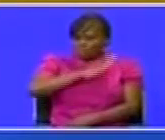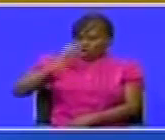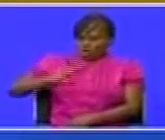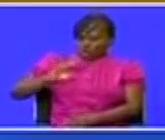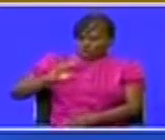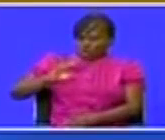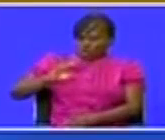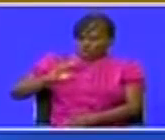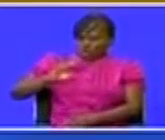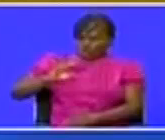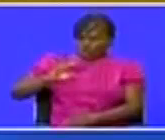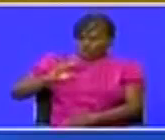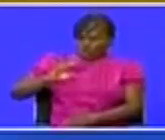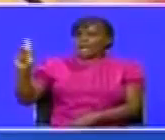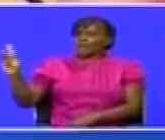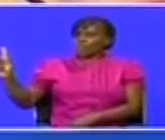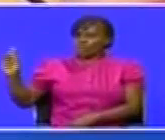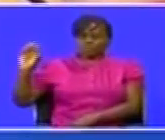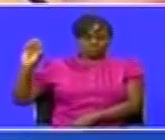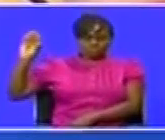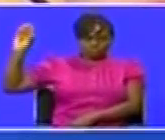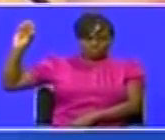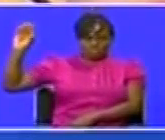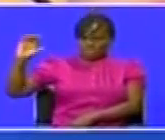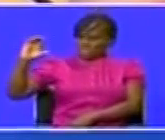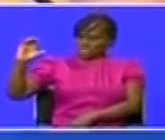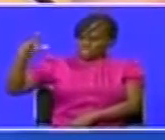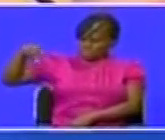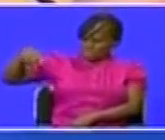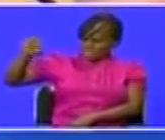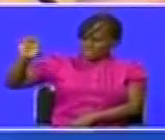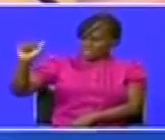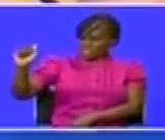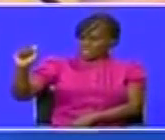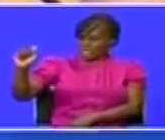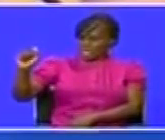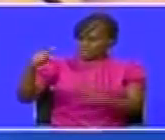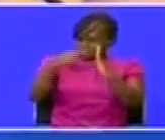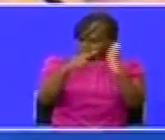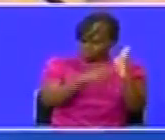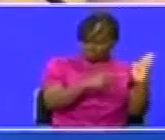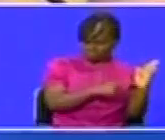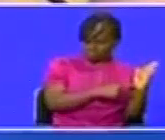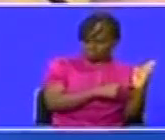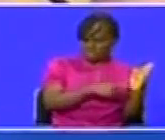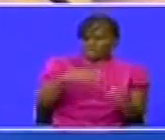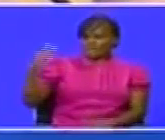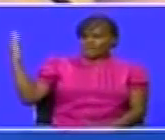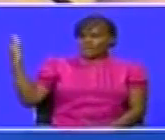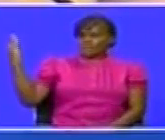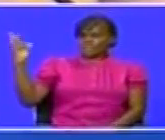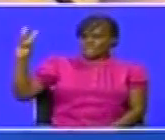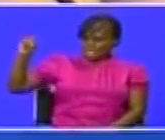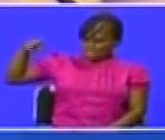said William Kabogo's earlier affidavit that contained a CP examination code linked to some academic papers of the Kabete member of